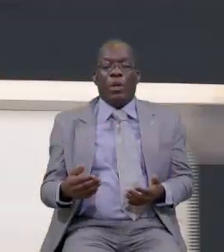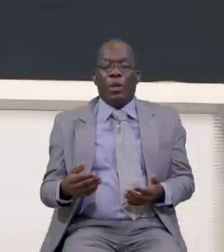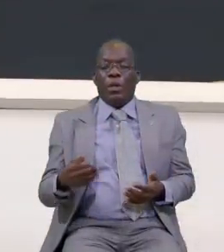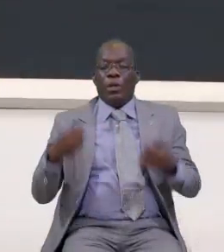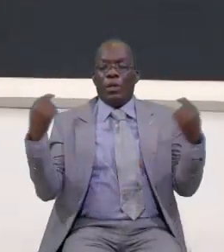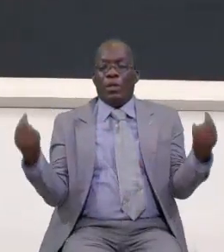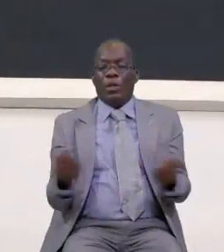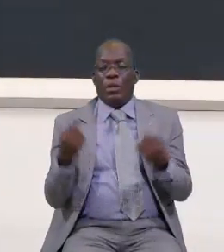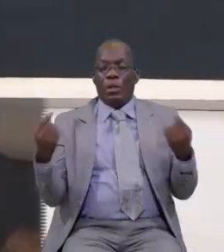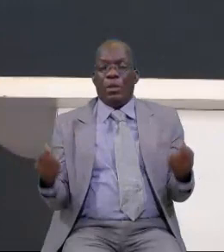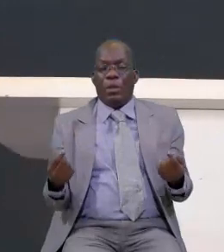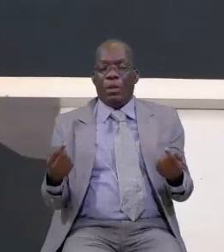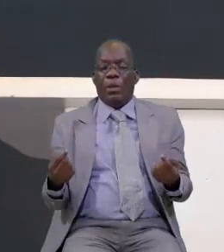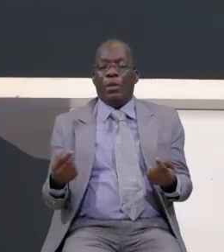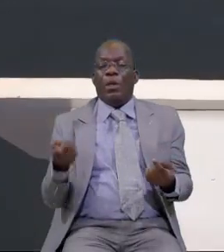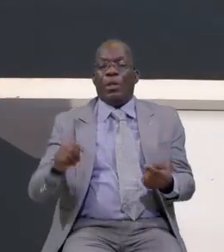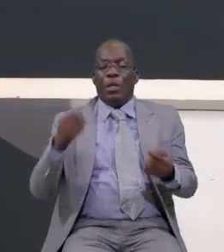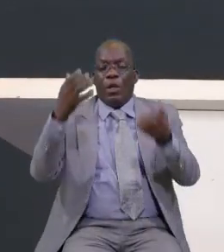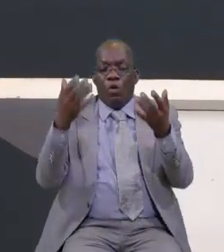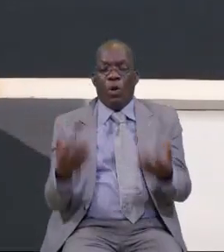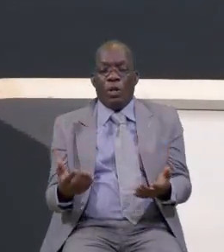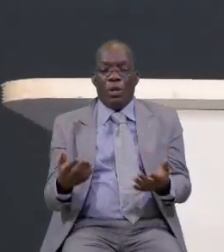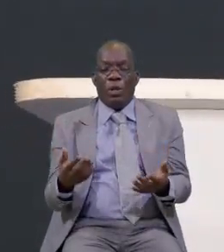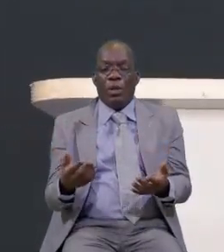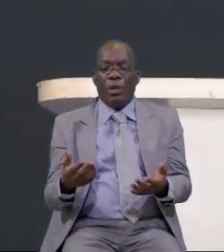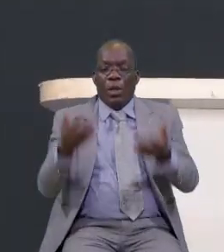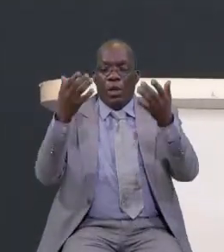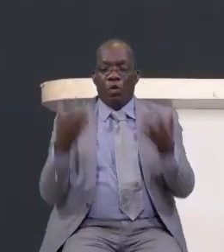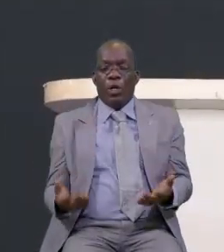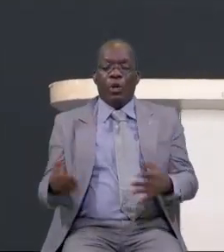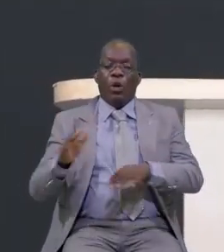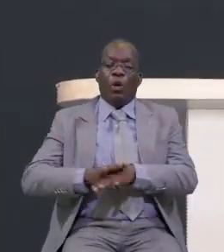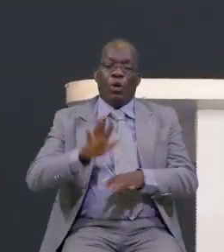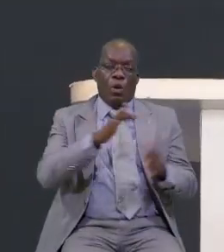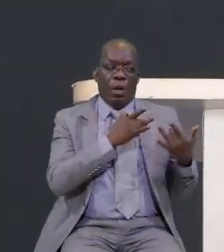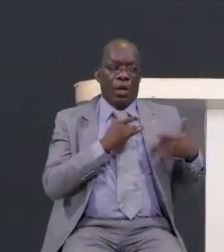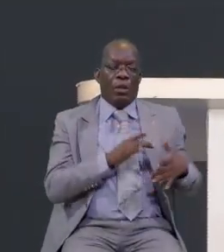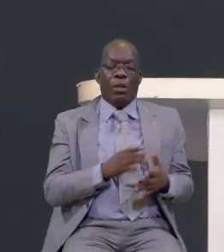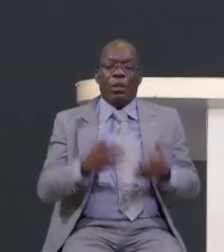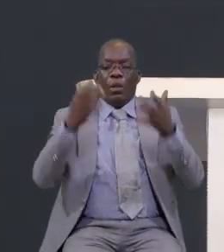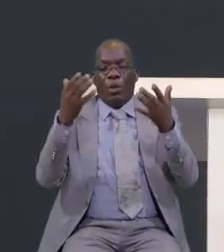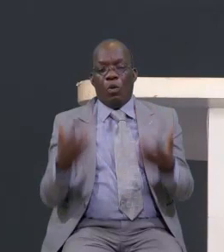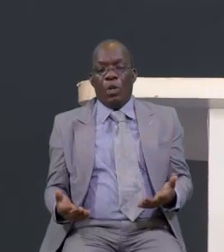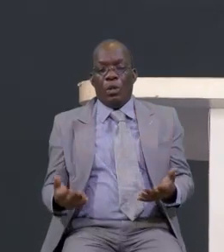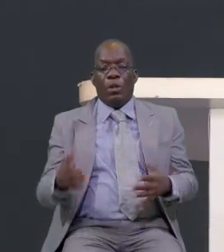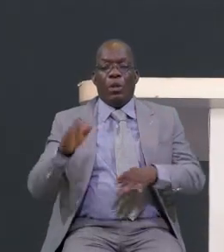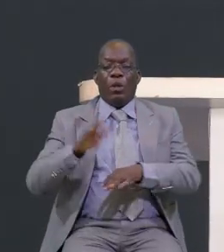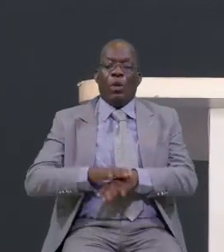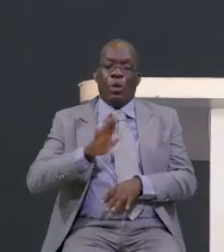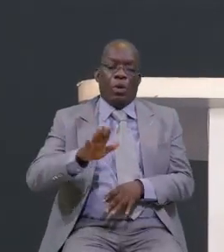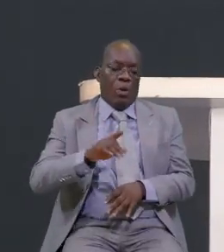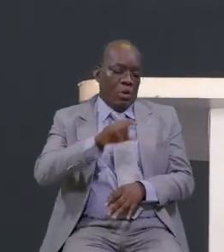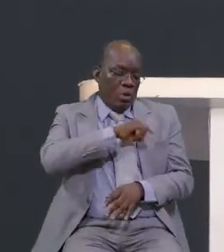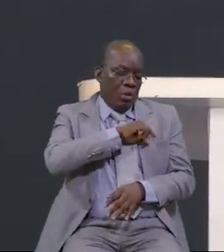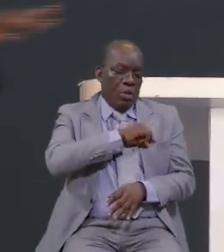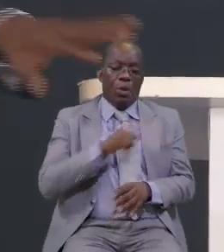is a weight. It weighs on your heart, weighs on your conscience,